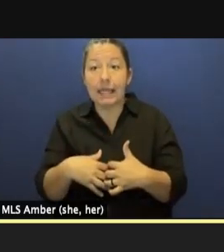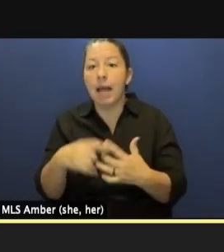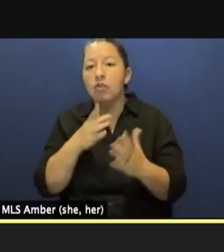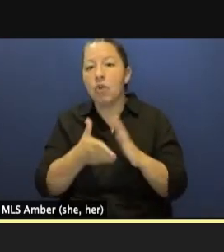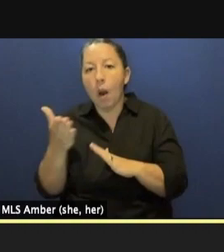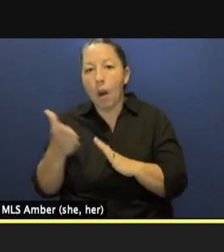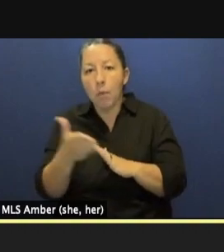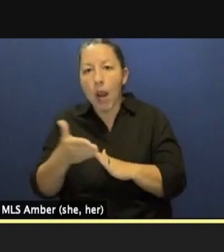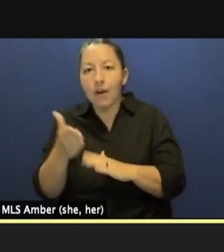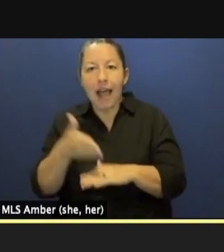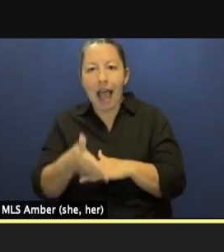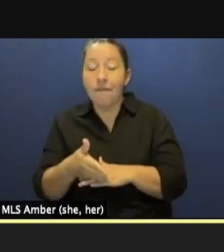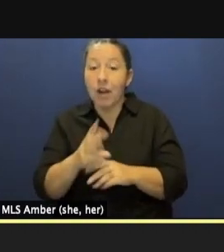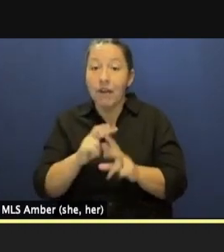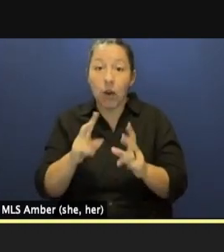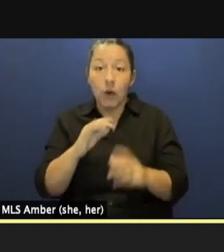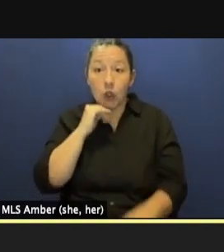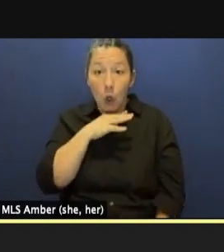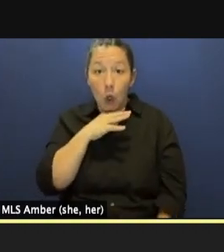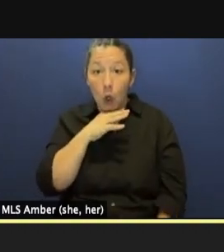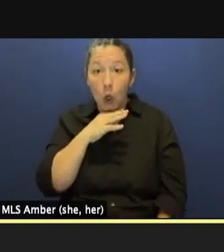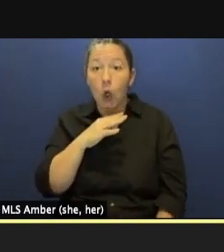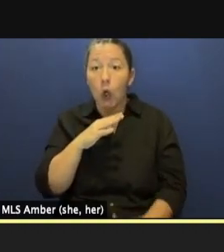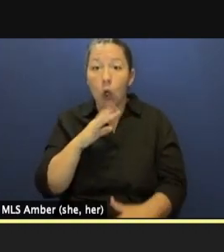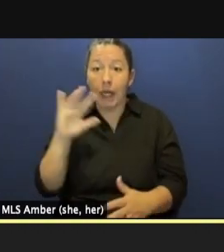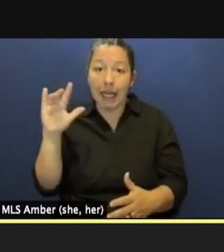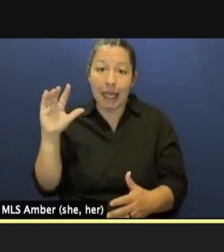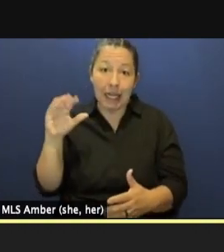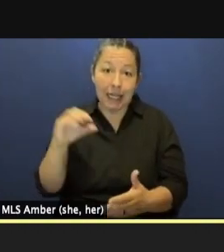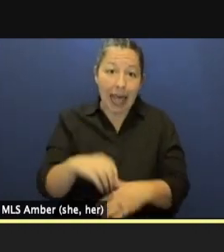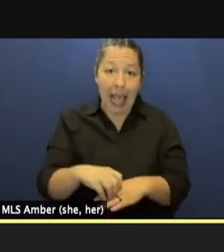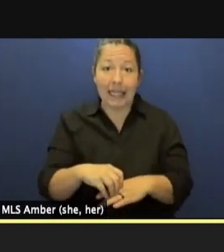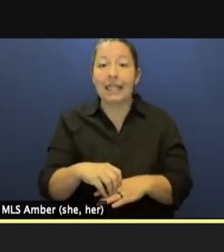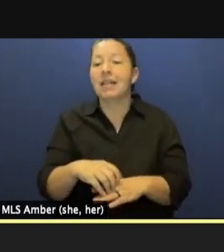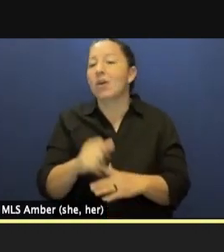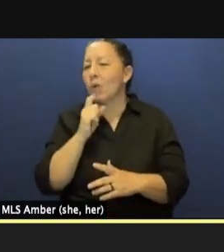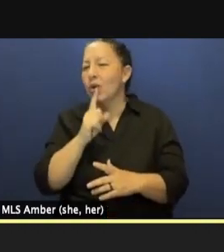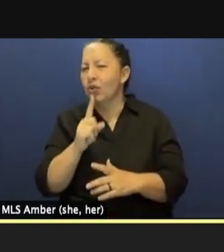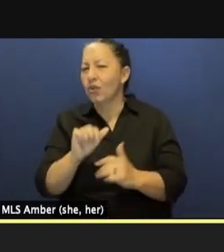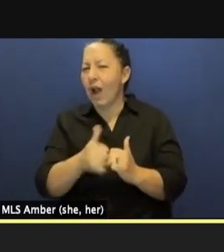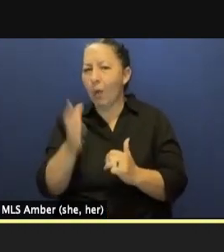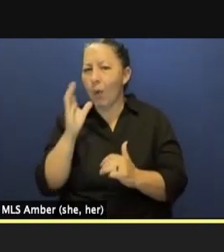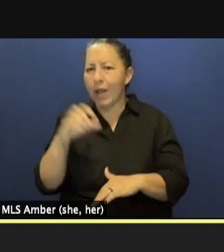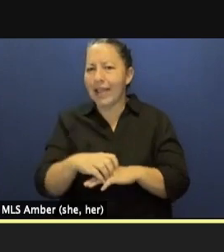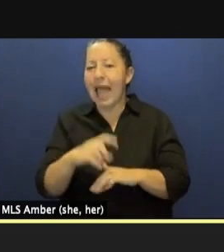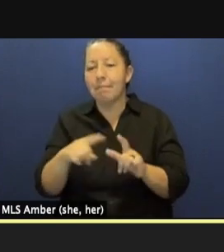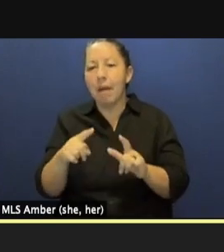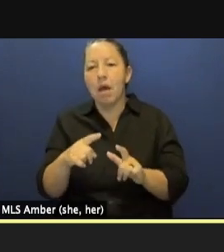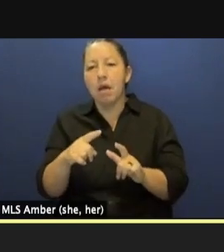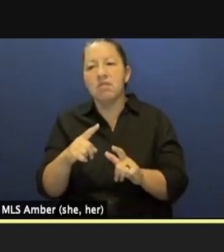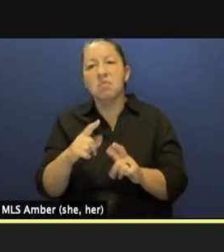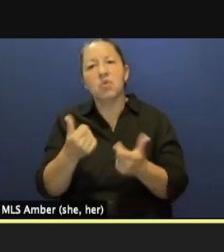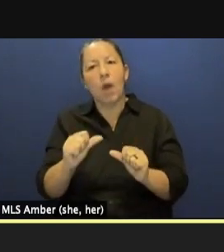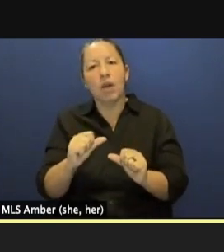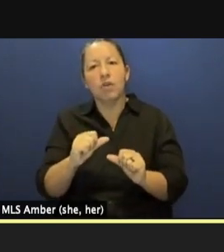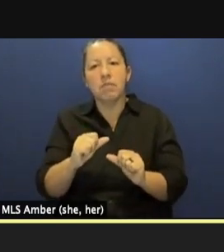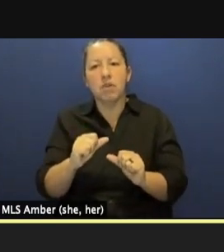could be a very dirty landing. We're not quite sure, but we're taking a pretty aggressive stance on this through this